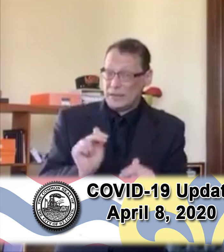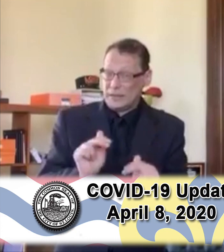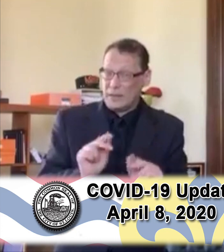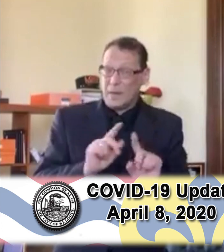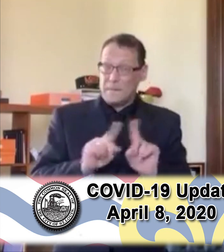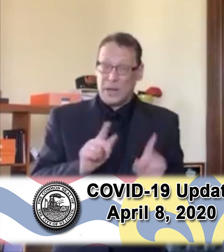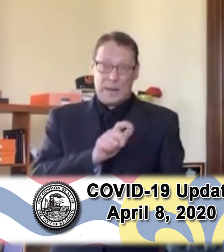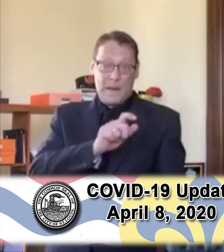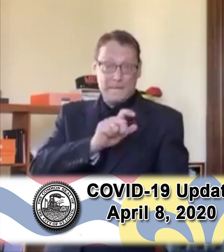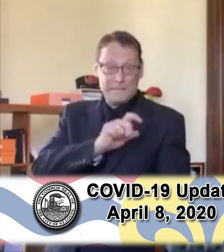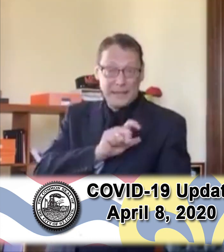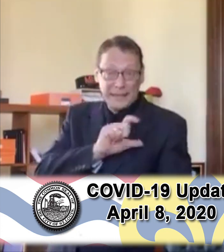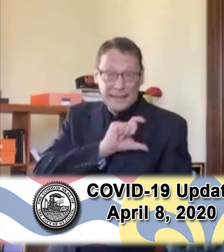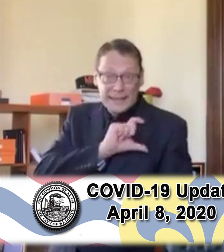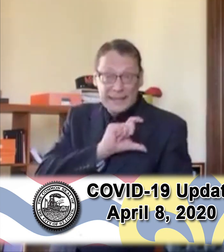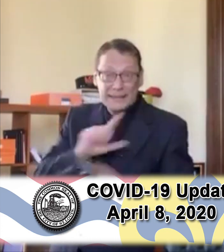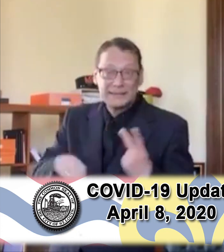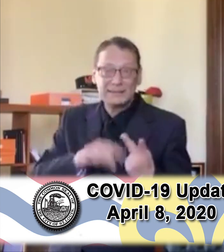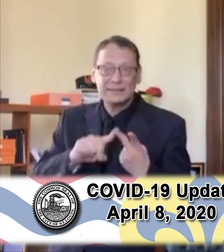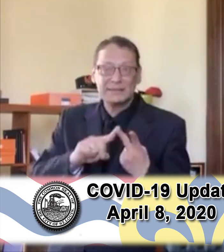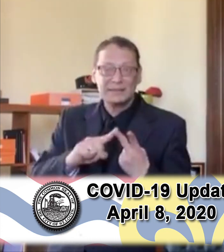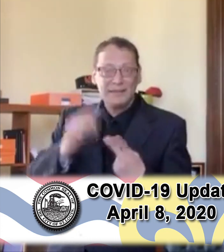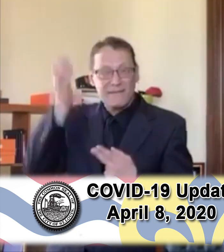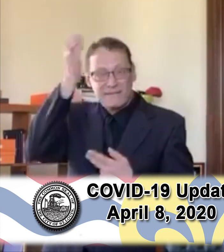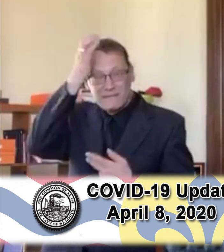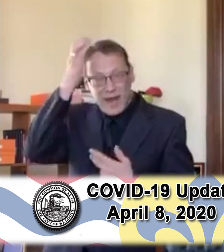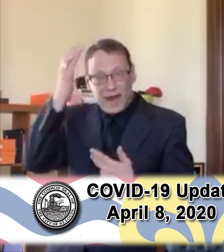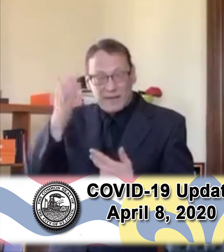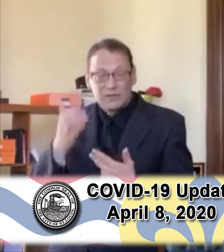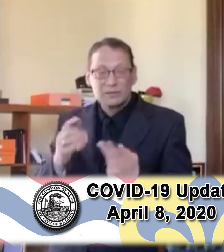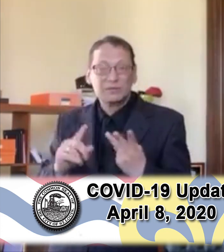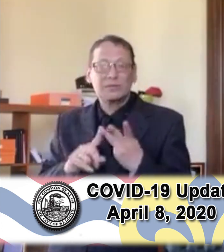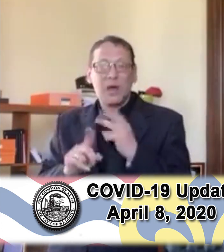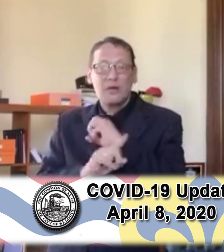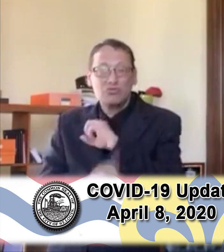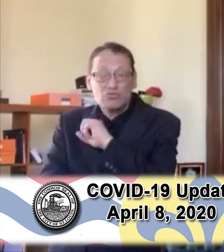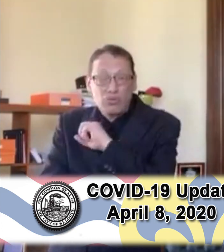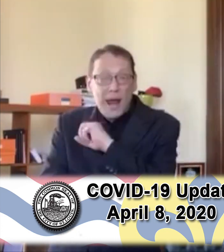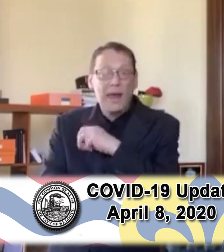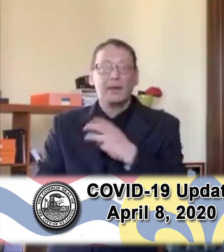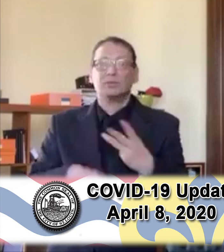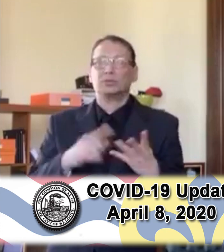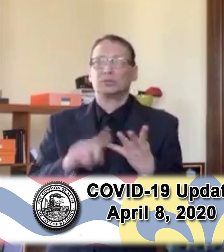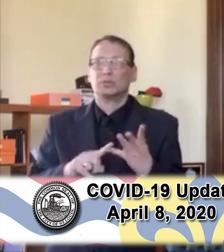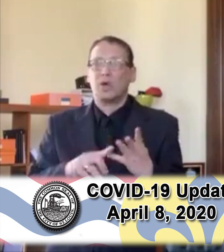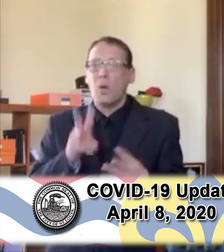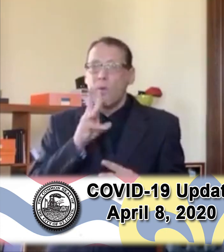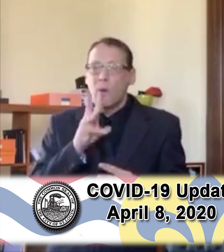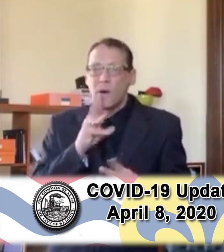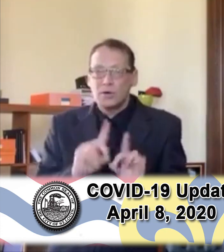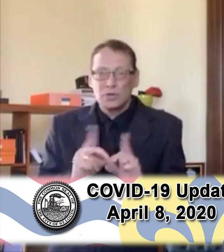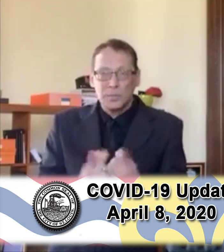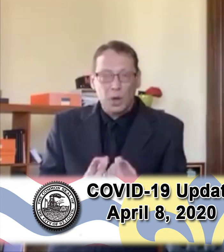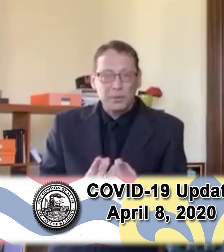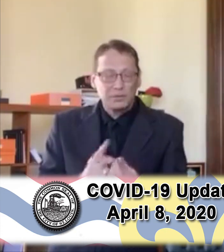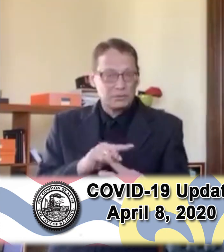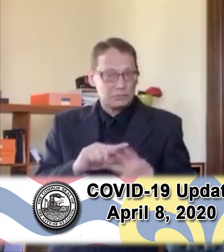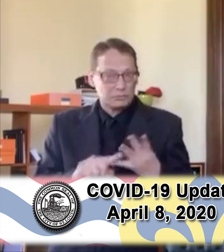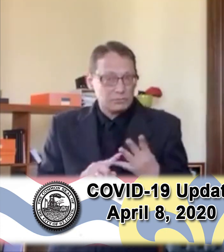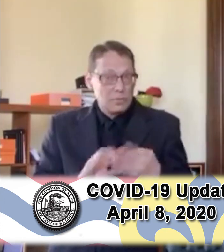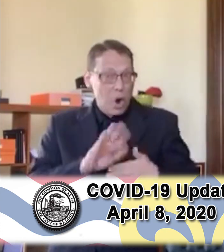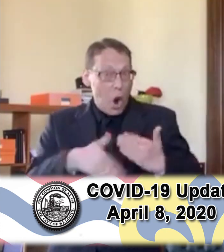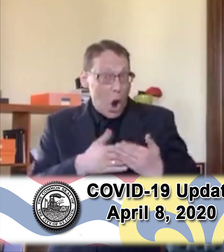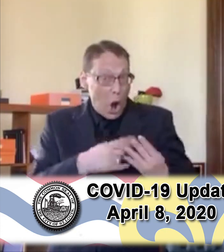of our police officers, our firefighters, the folks who pick up the trash, the folks who run the water department. All of those